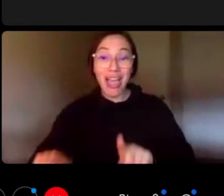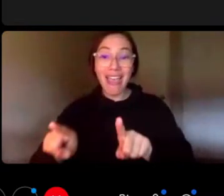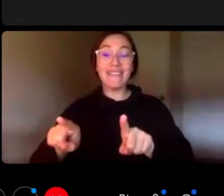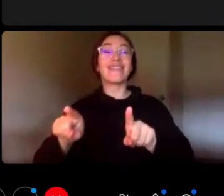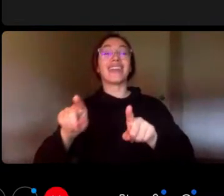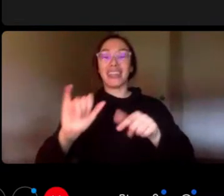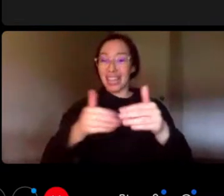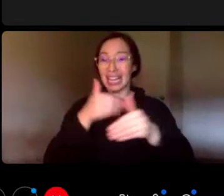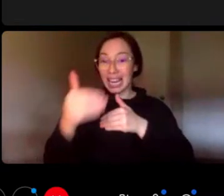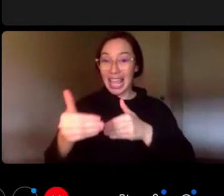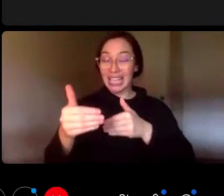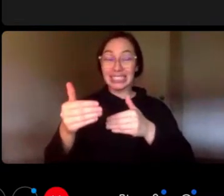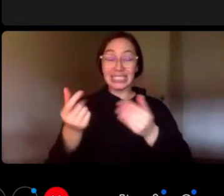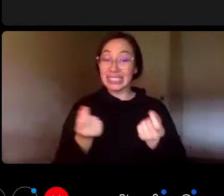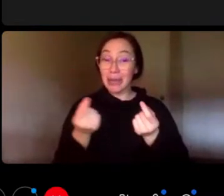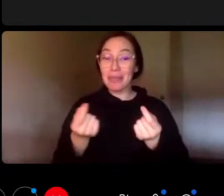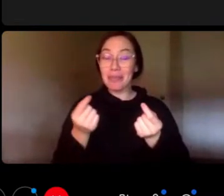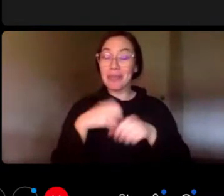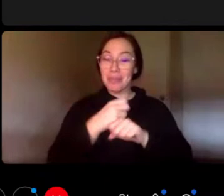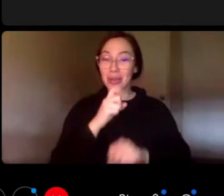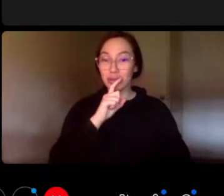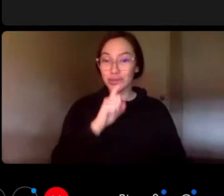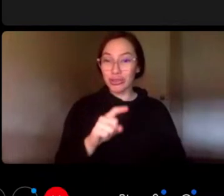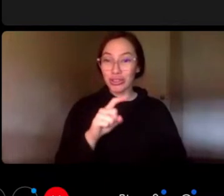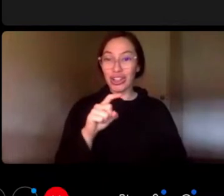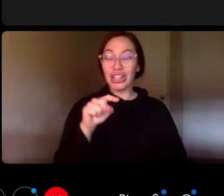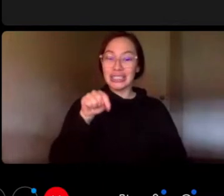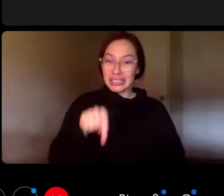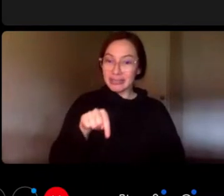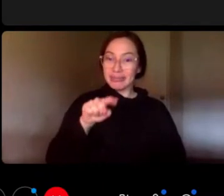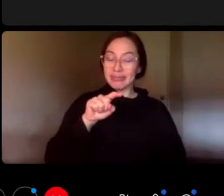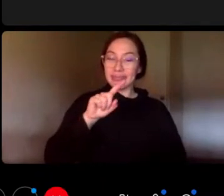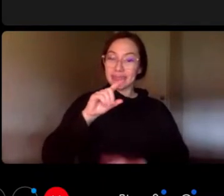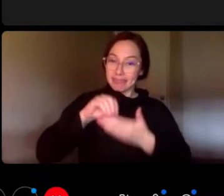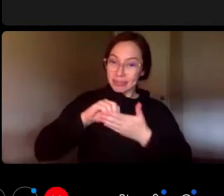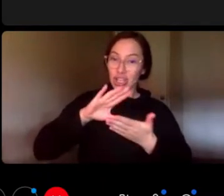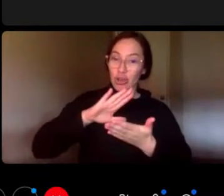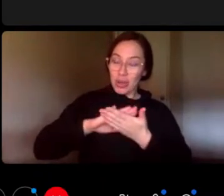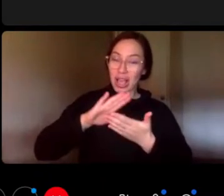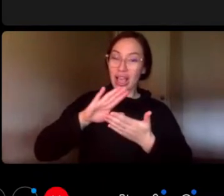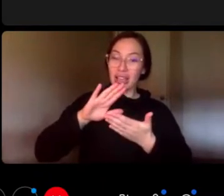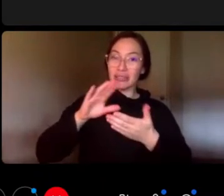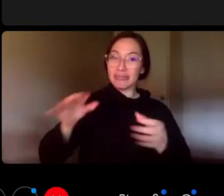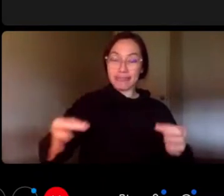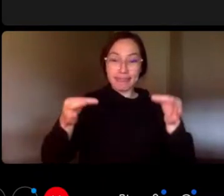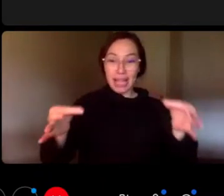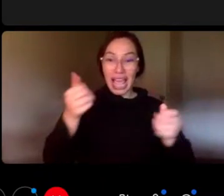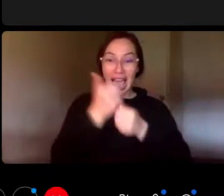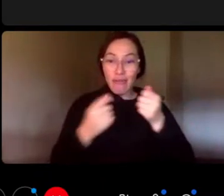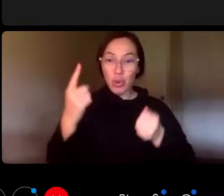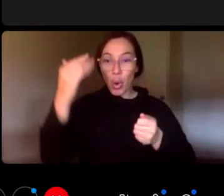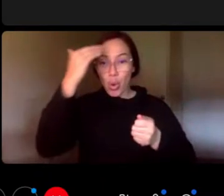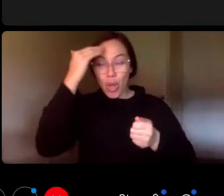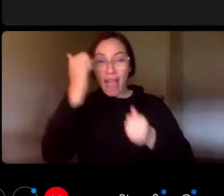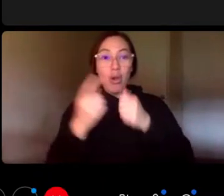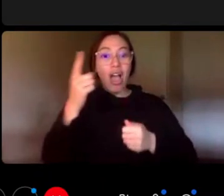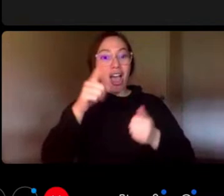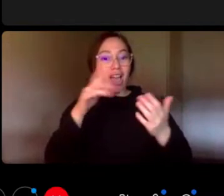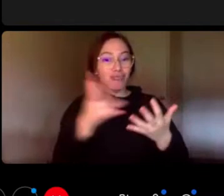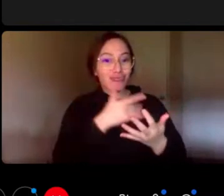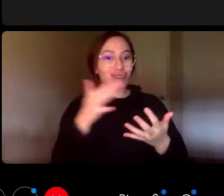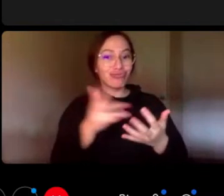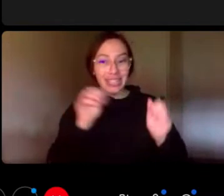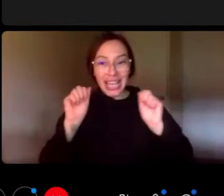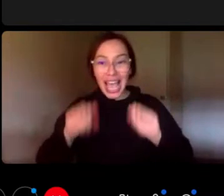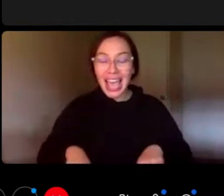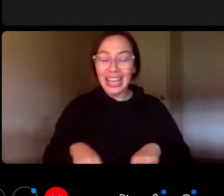me, our next step is to make sure that this is a true document that everybody knows, everybody talks about, and really dig into